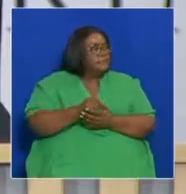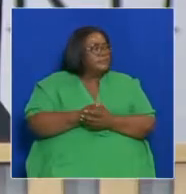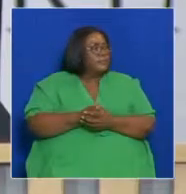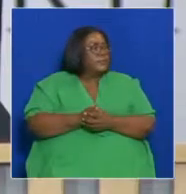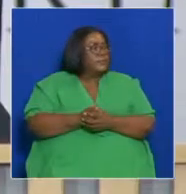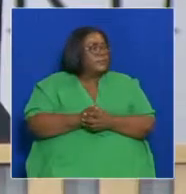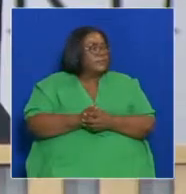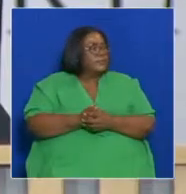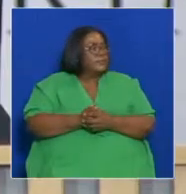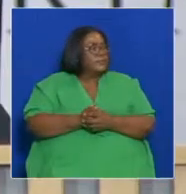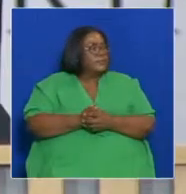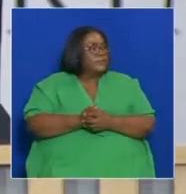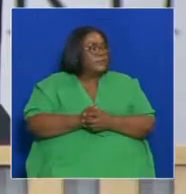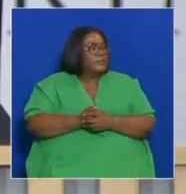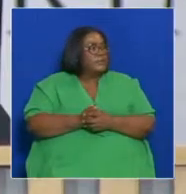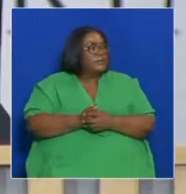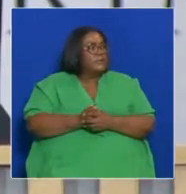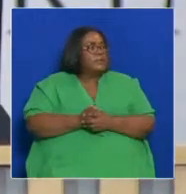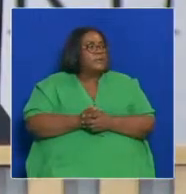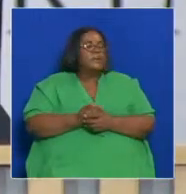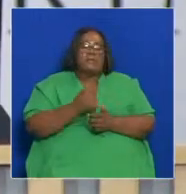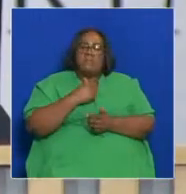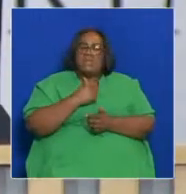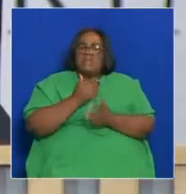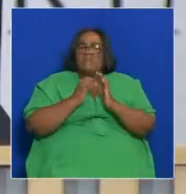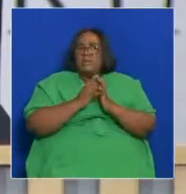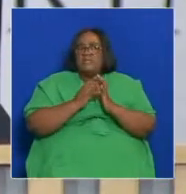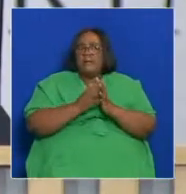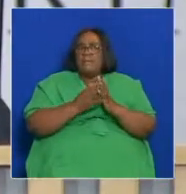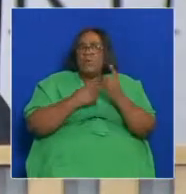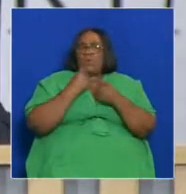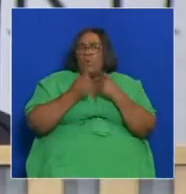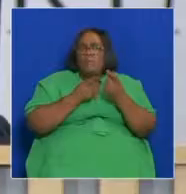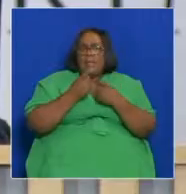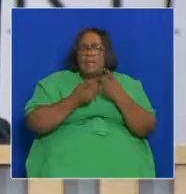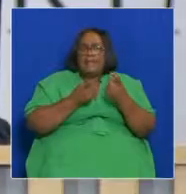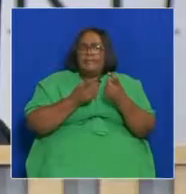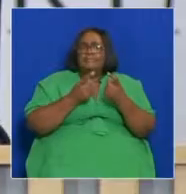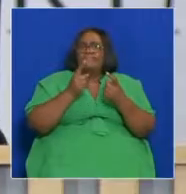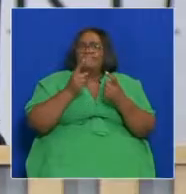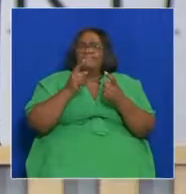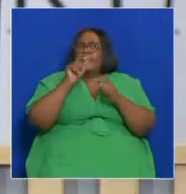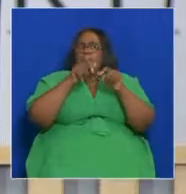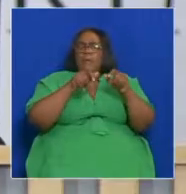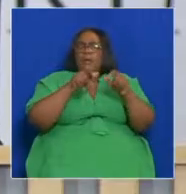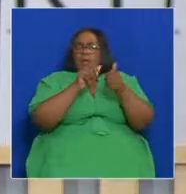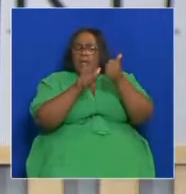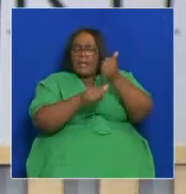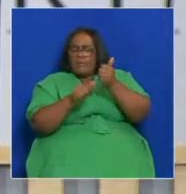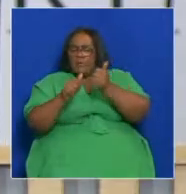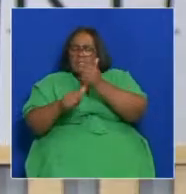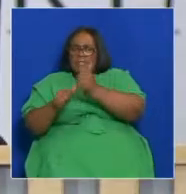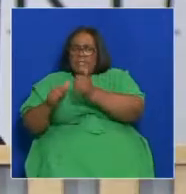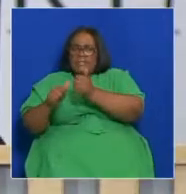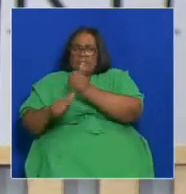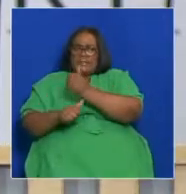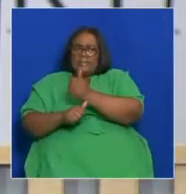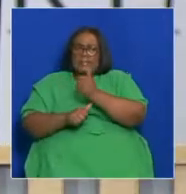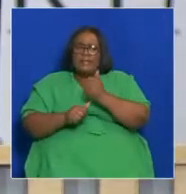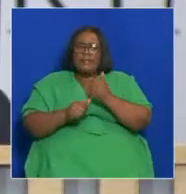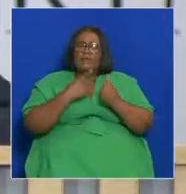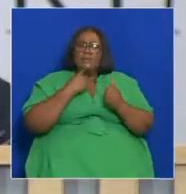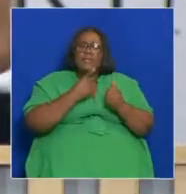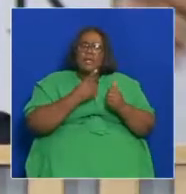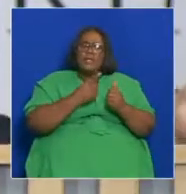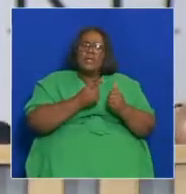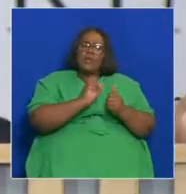get complaints, for instance, from even deputies that you find there are resources in their projects who